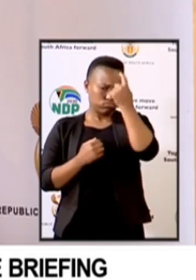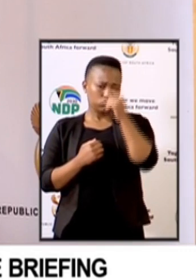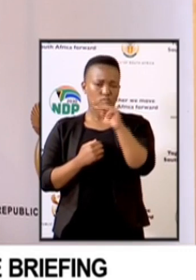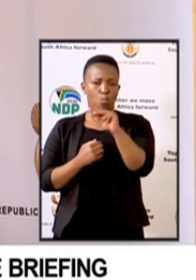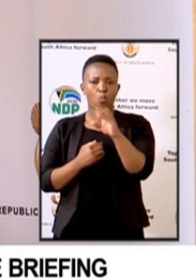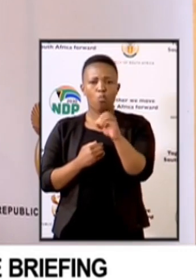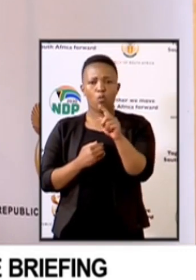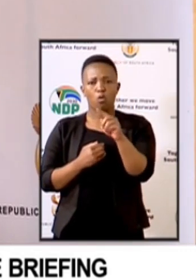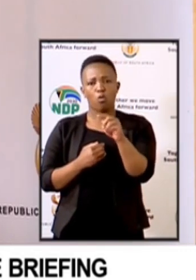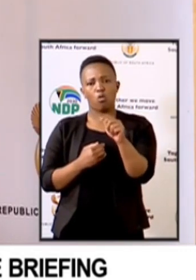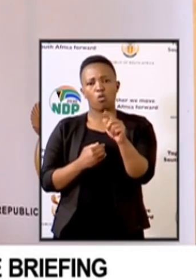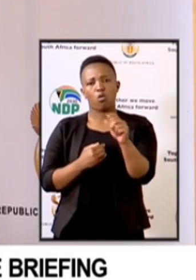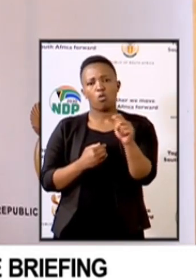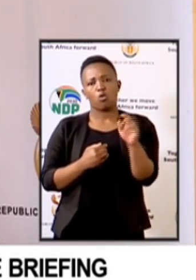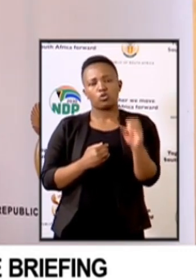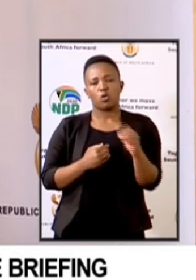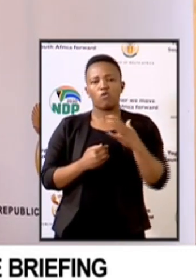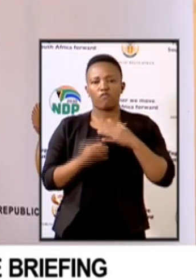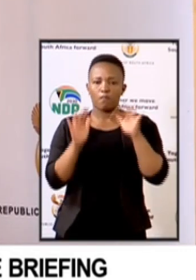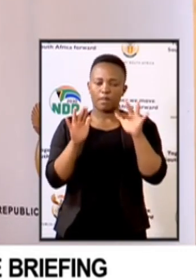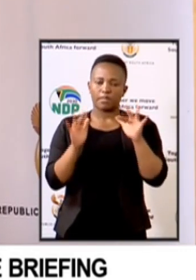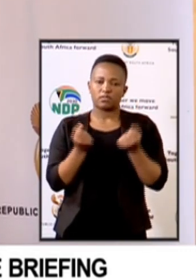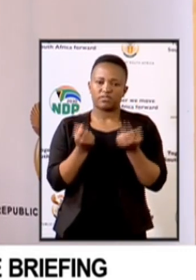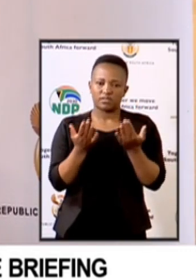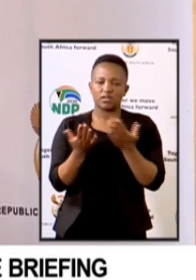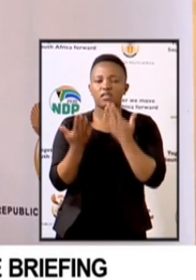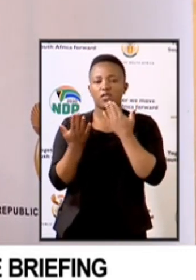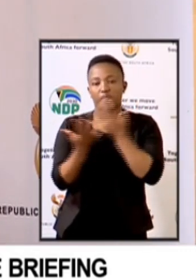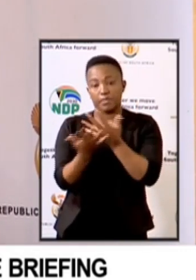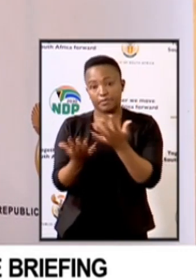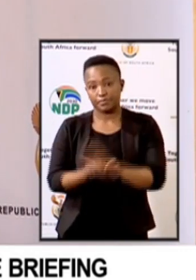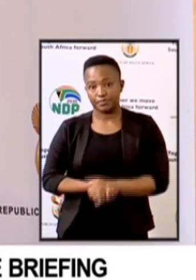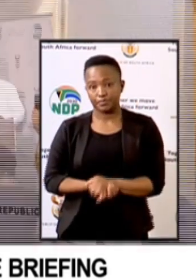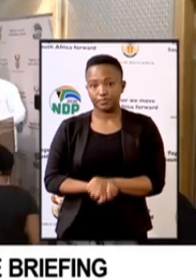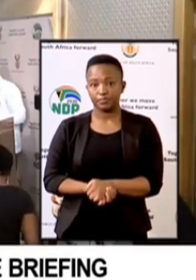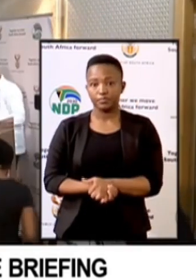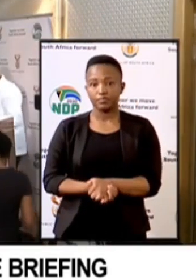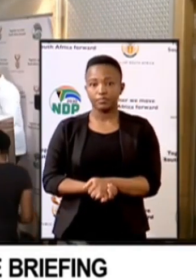Public Service and Administration. Thank you very much.